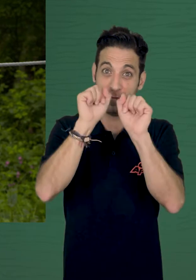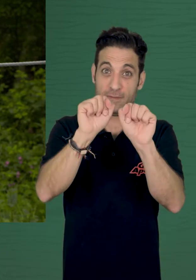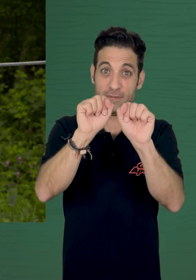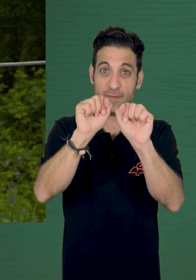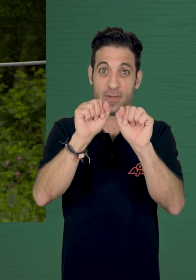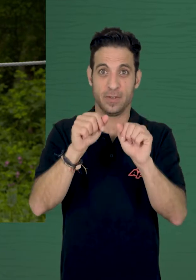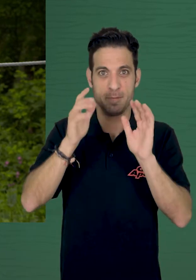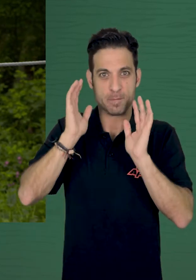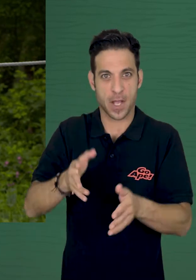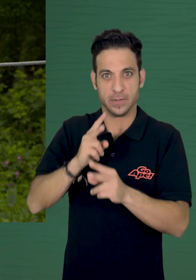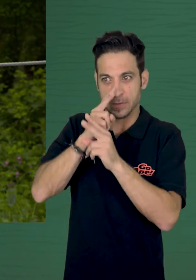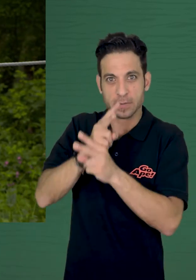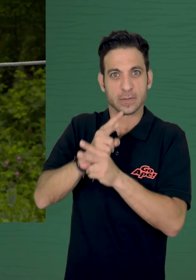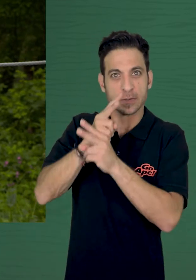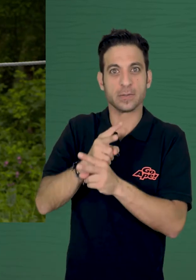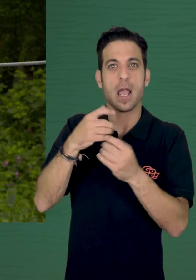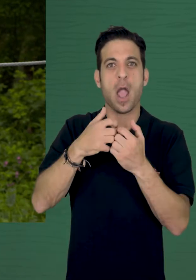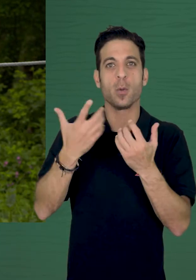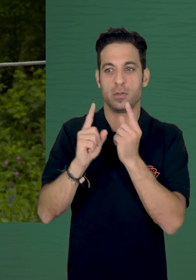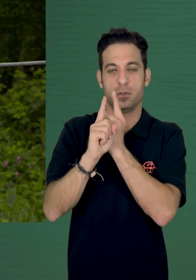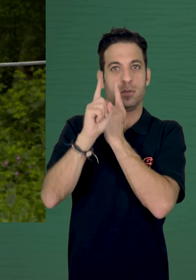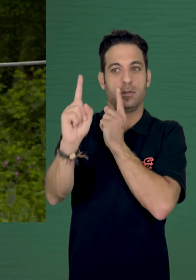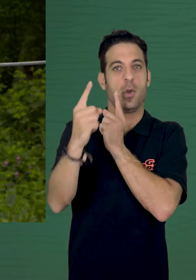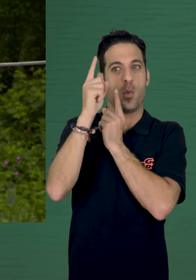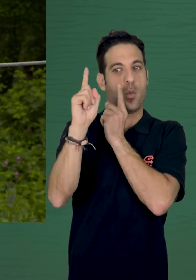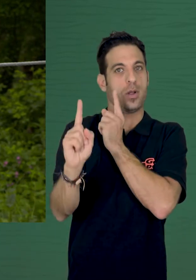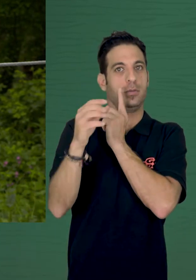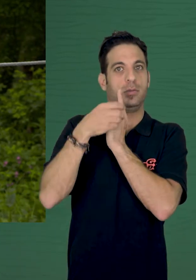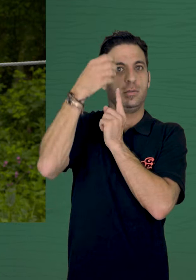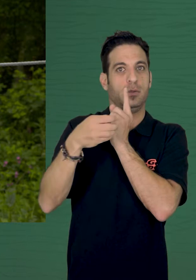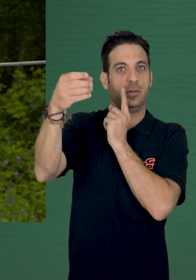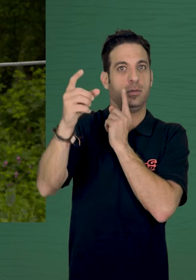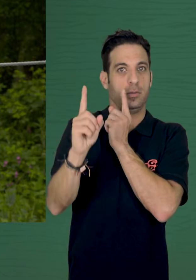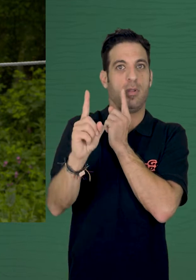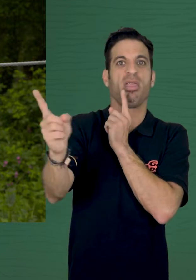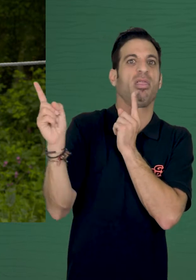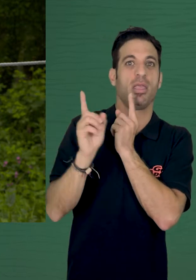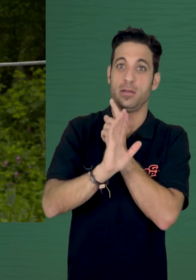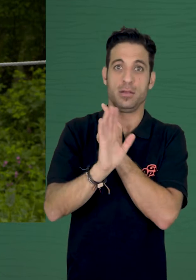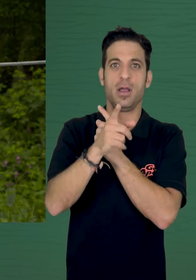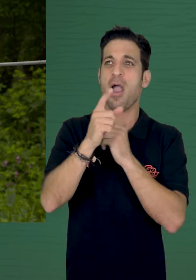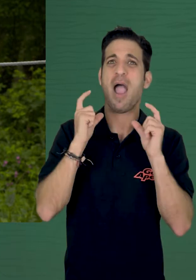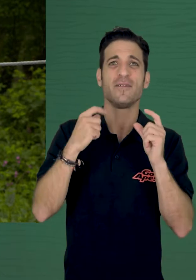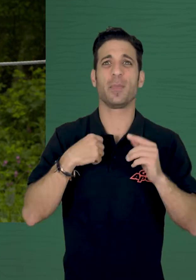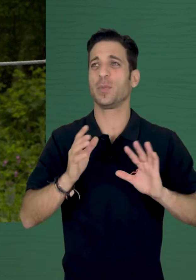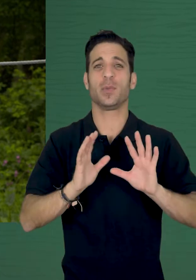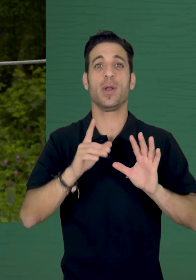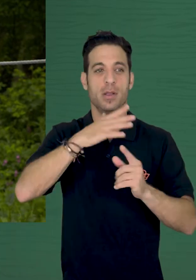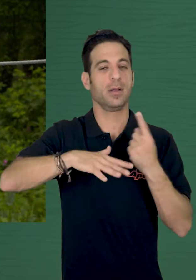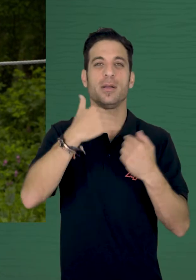for. So they must be directly supervised by going no further apart than one crossing away. If you are not comfortable with